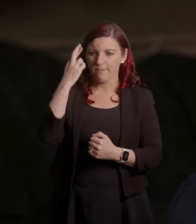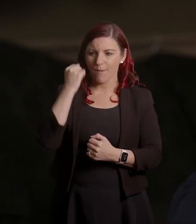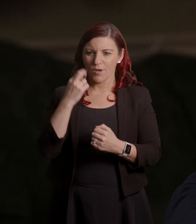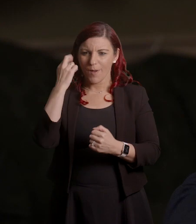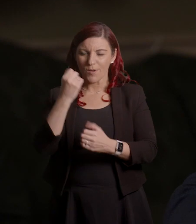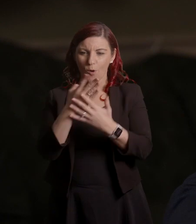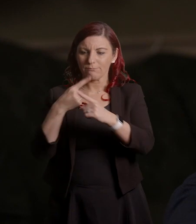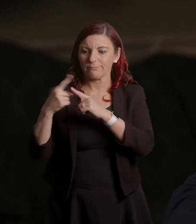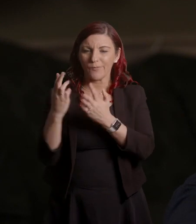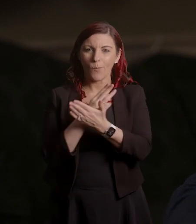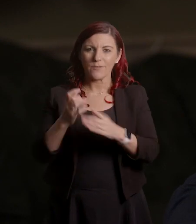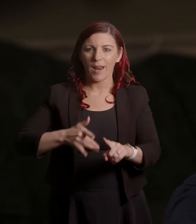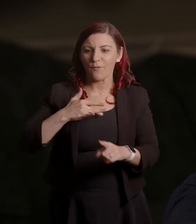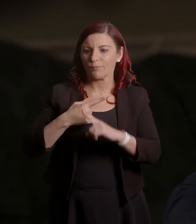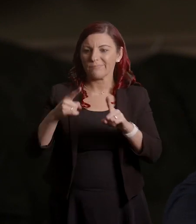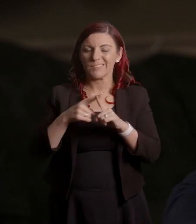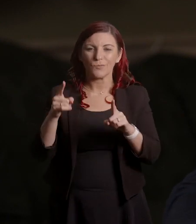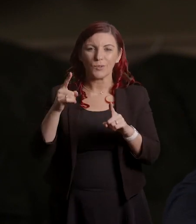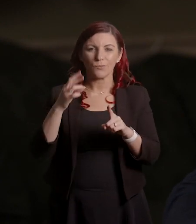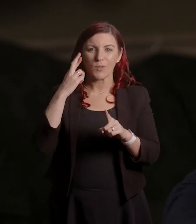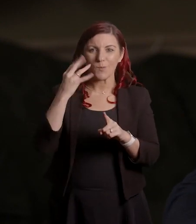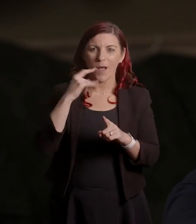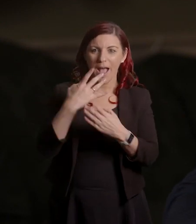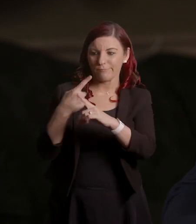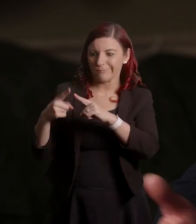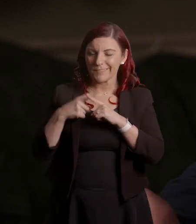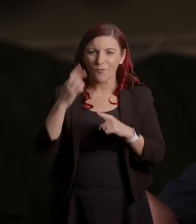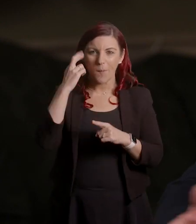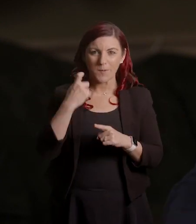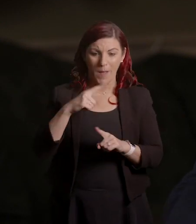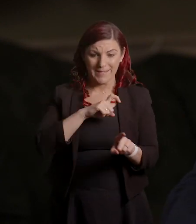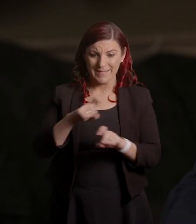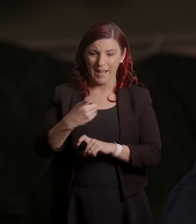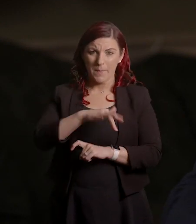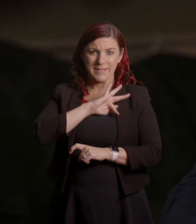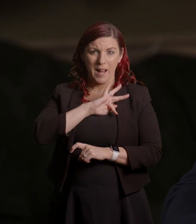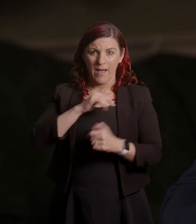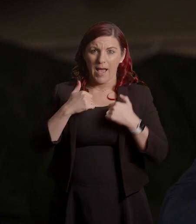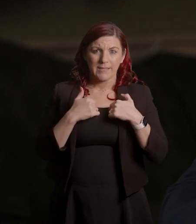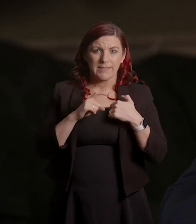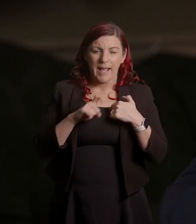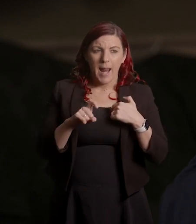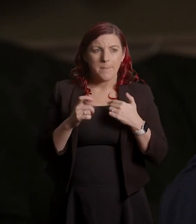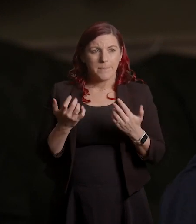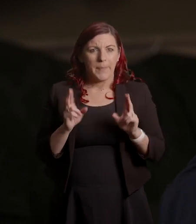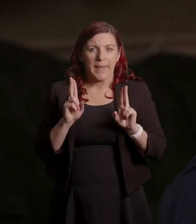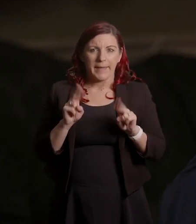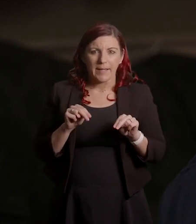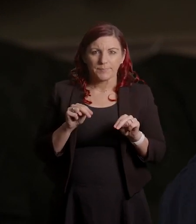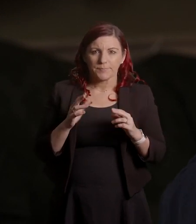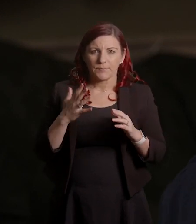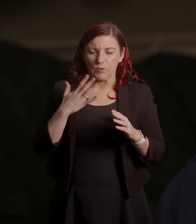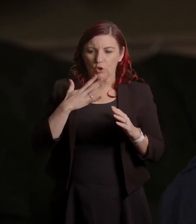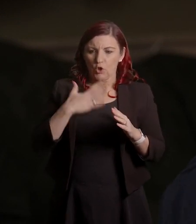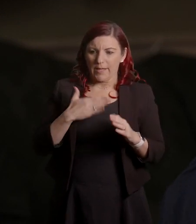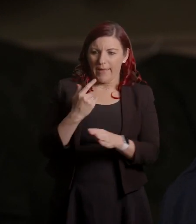from every phase of your life for different reasons. I still, you know, I can,